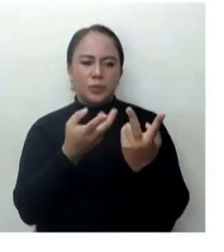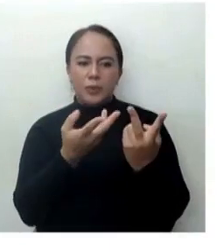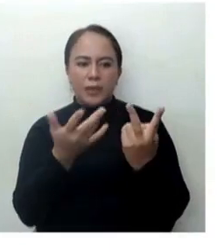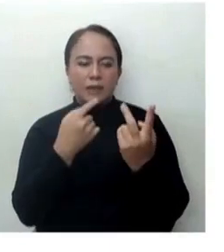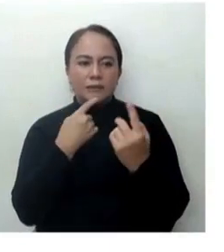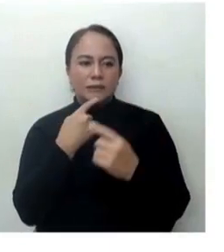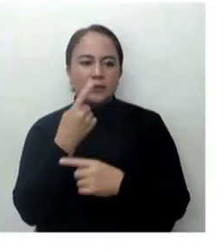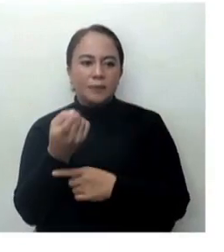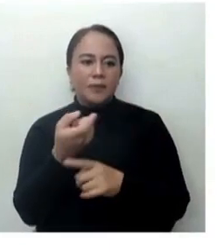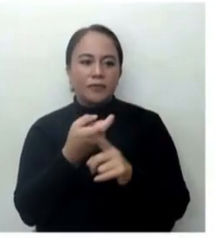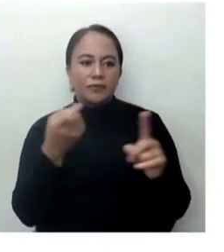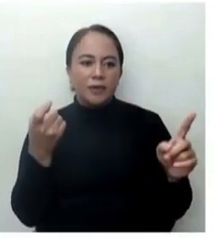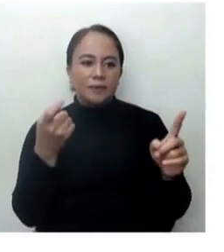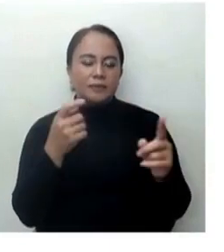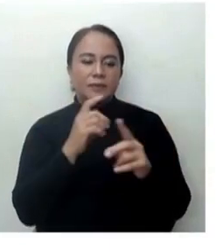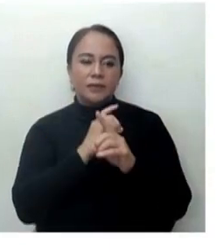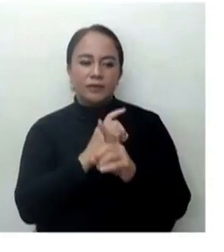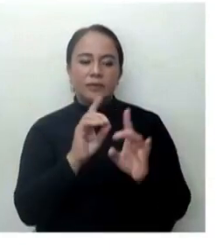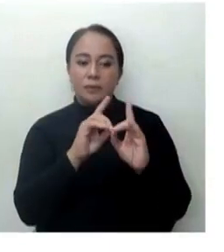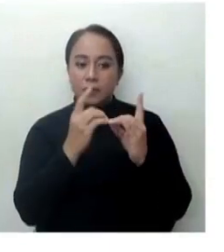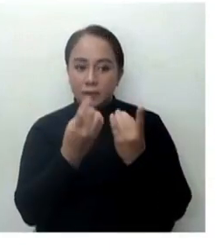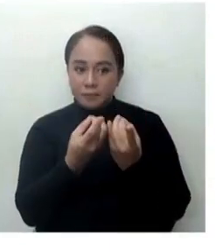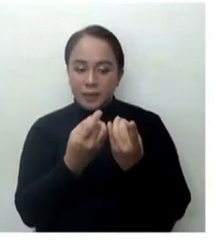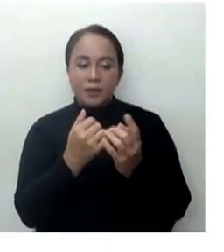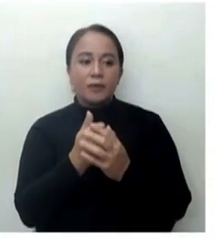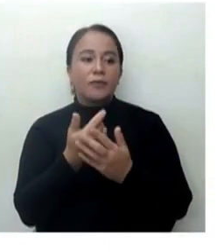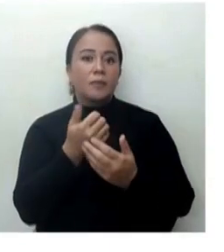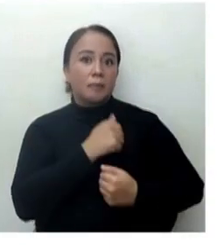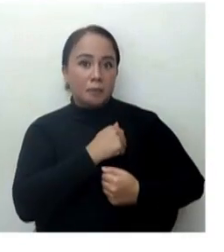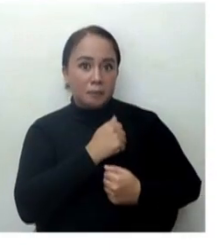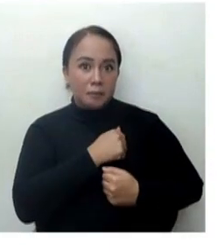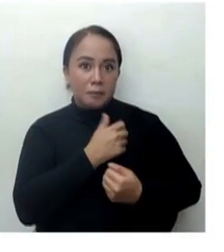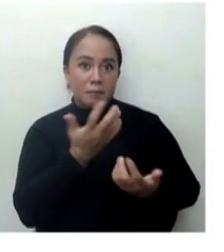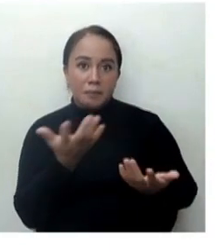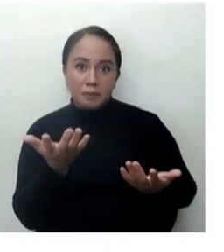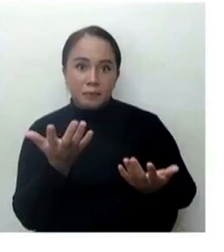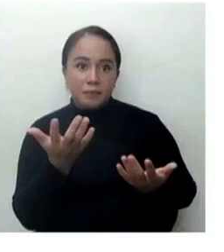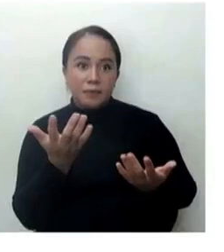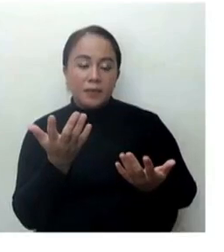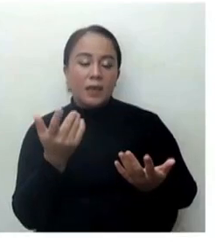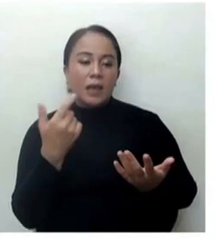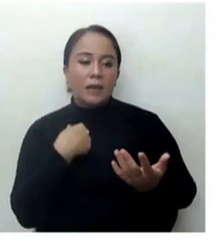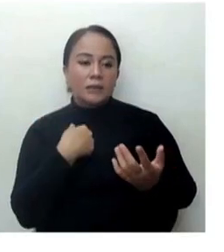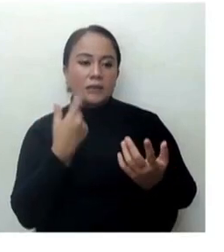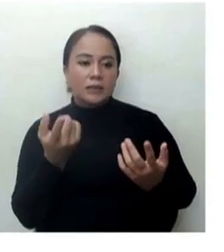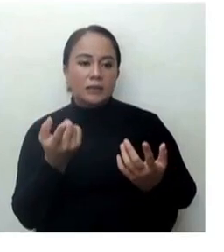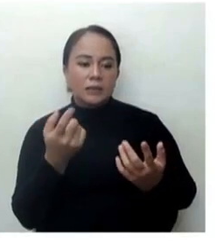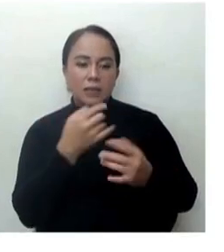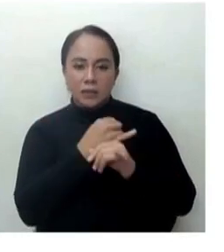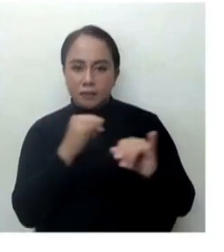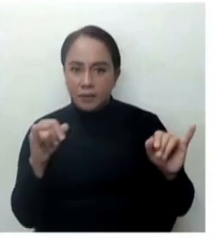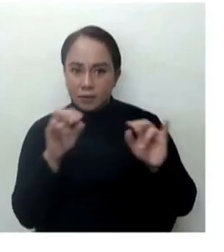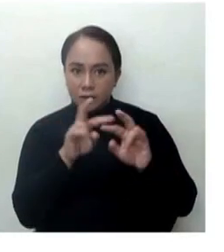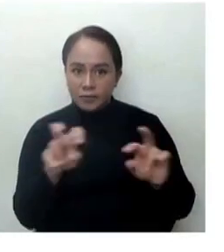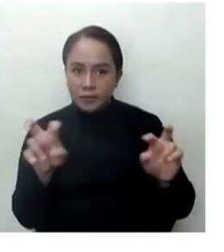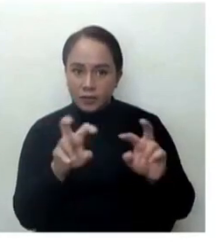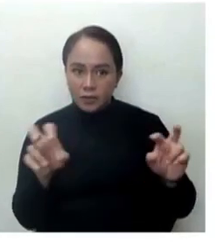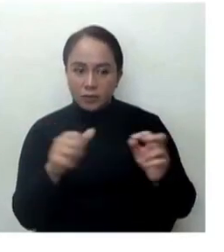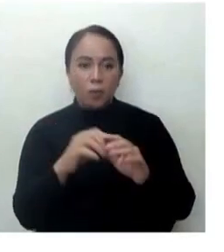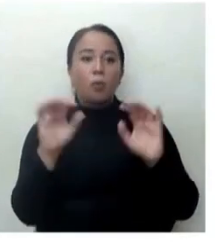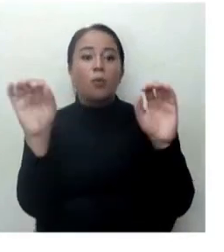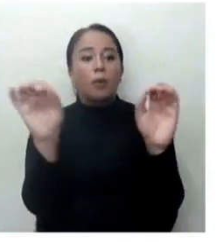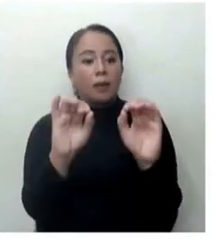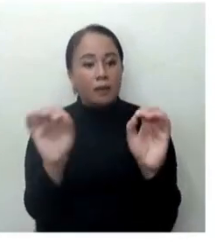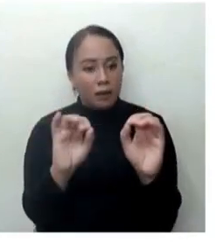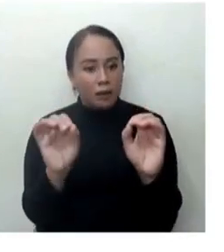statement from the Defense Department, from the Armed Forces of the Philippines, that they will pursue an independent investigation. Nothing.